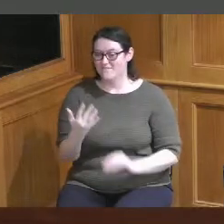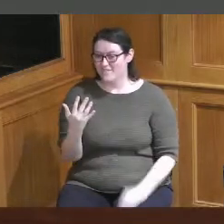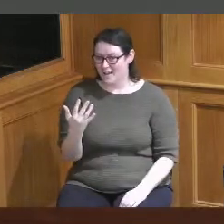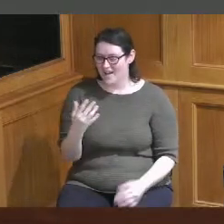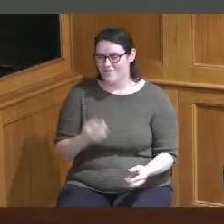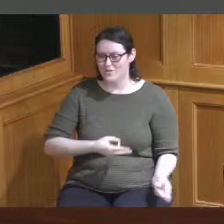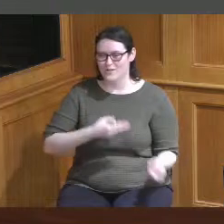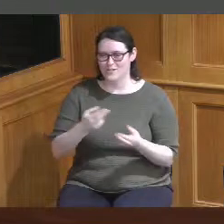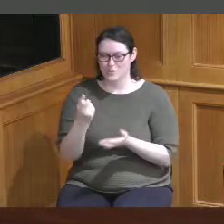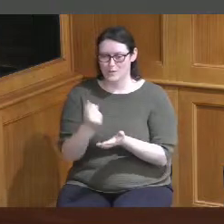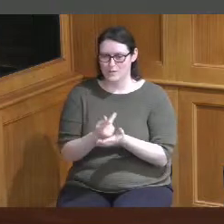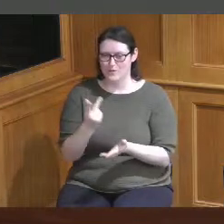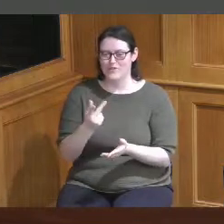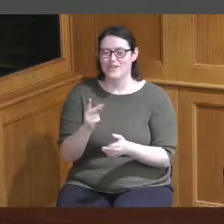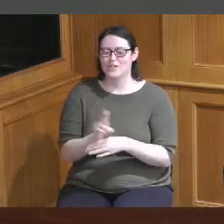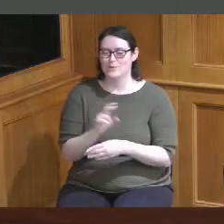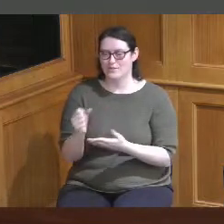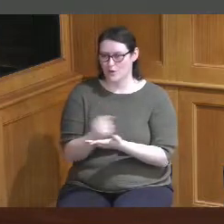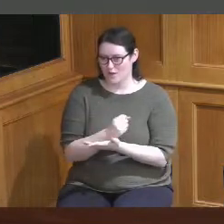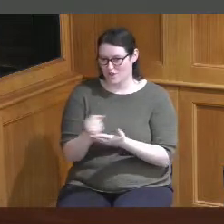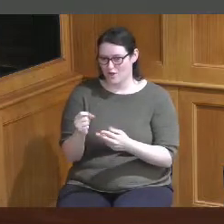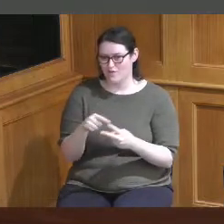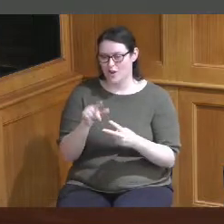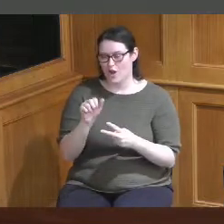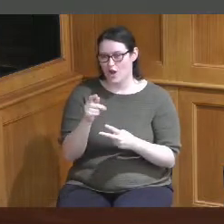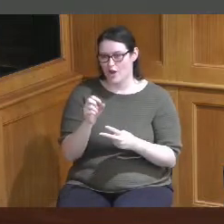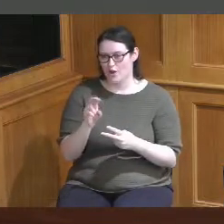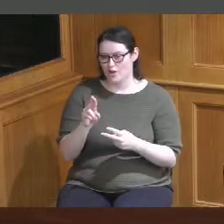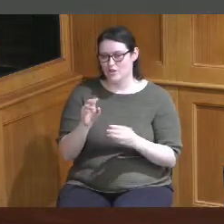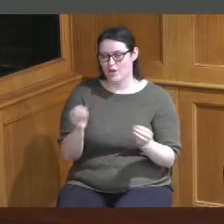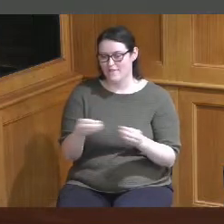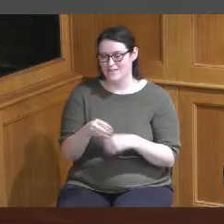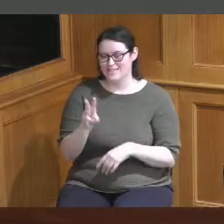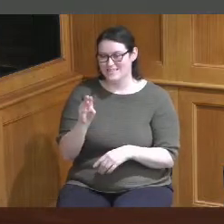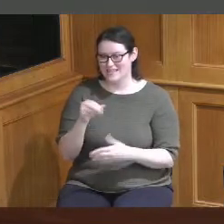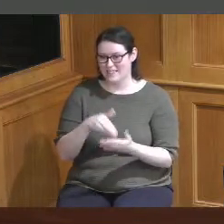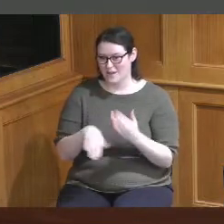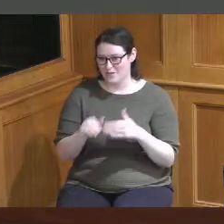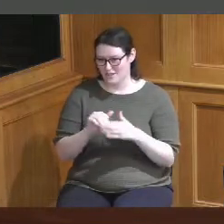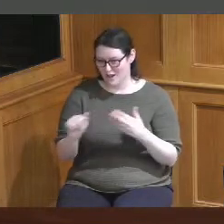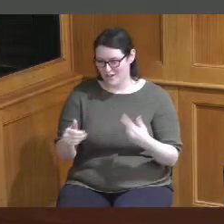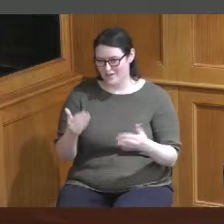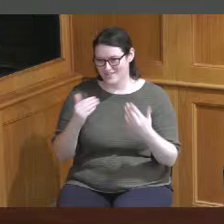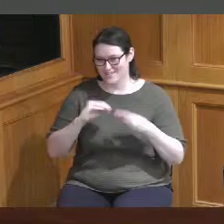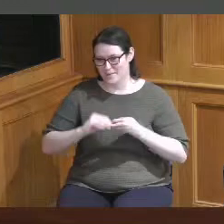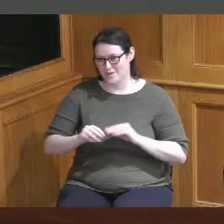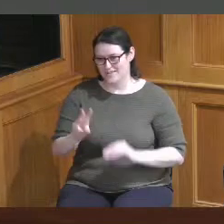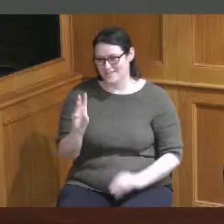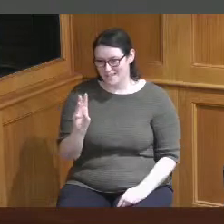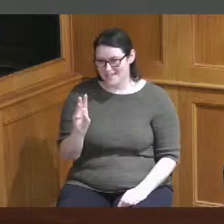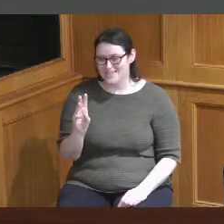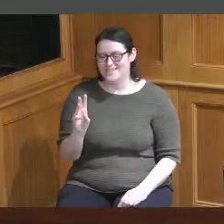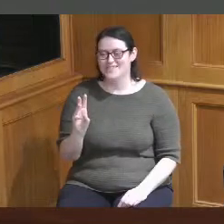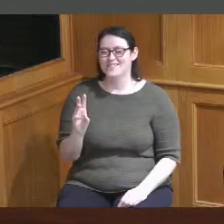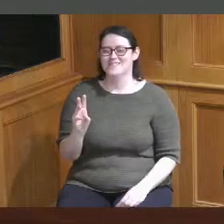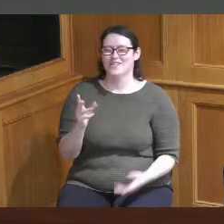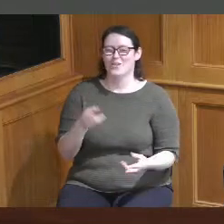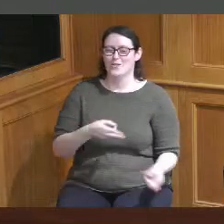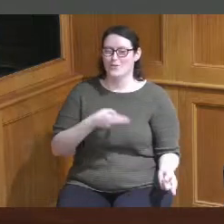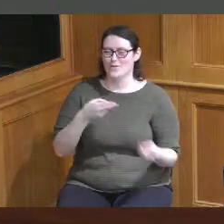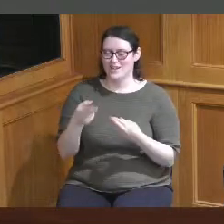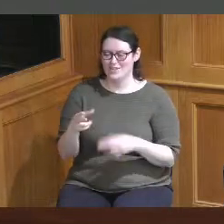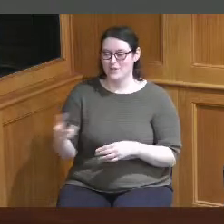a resolution authorizing the use of credit cards in the auditor's office at $60,000. Item number 6 is a